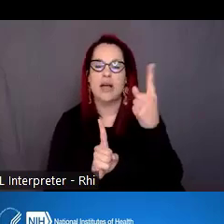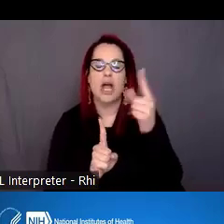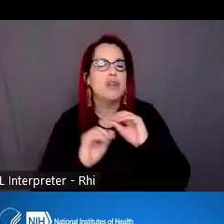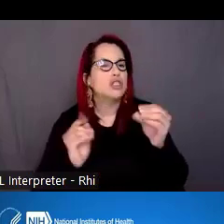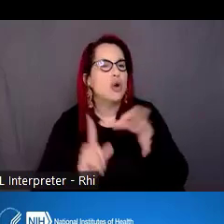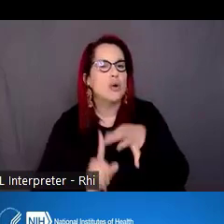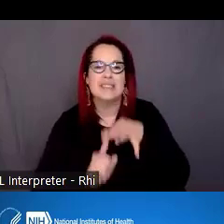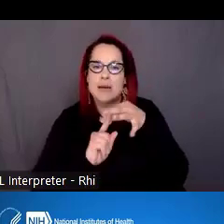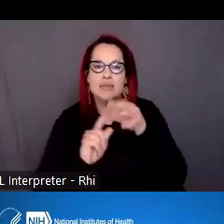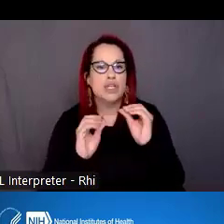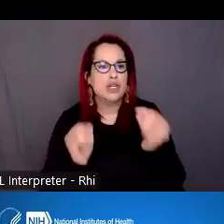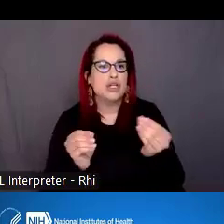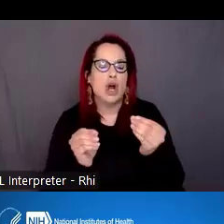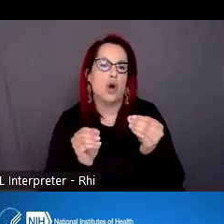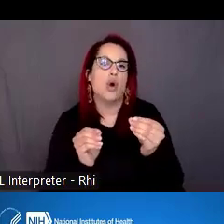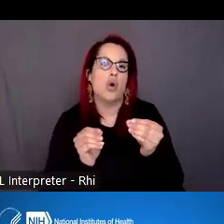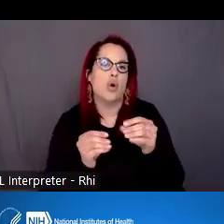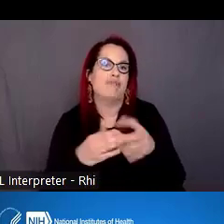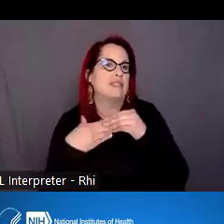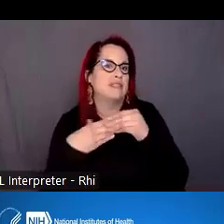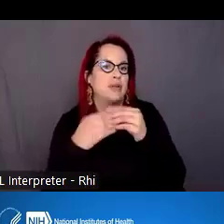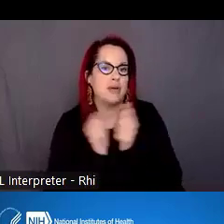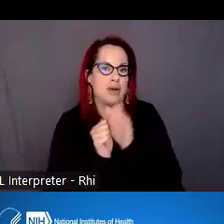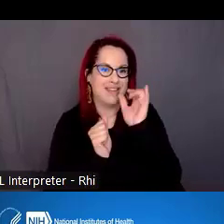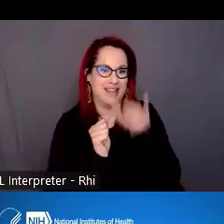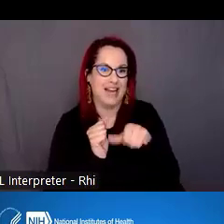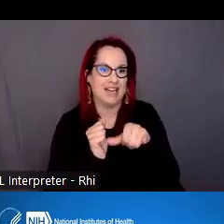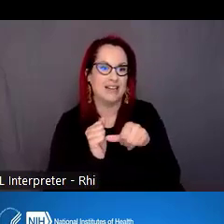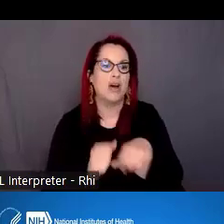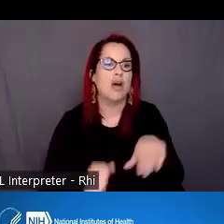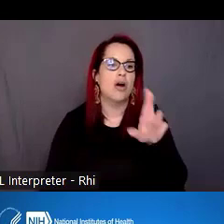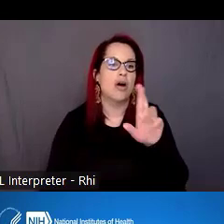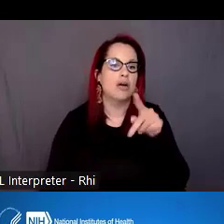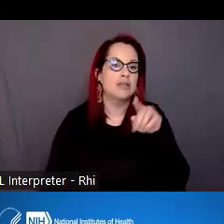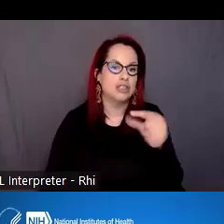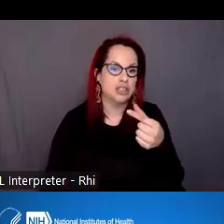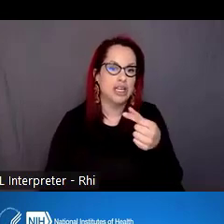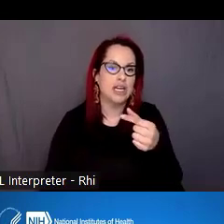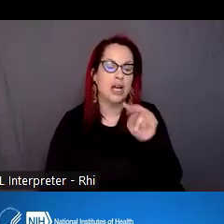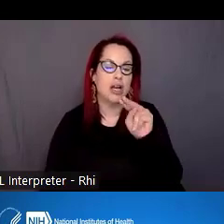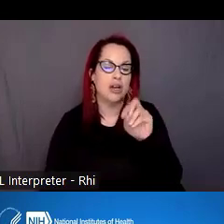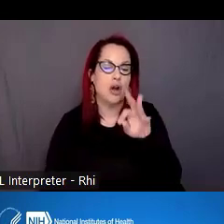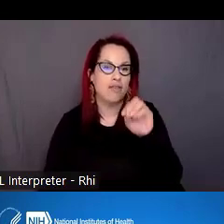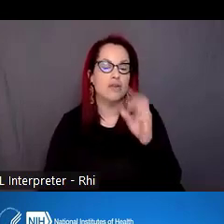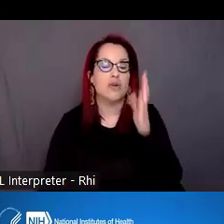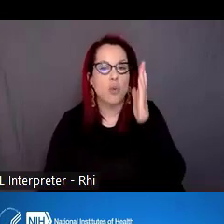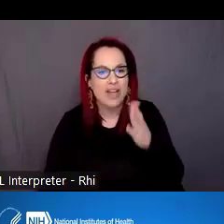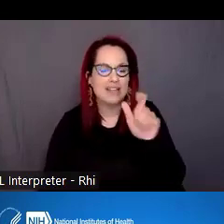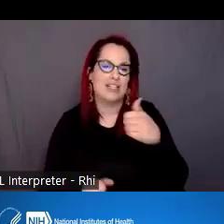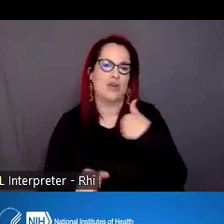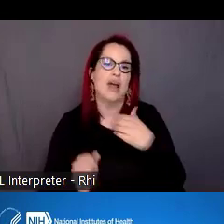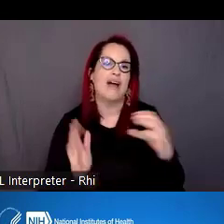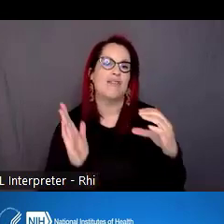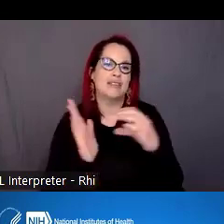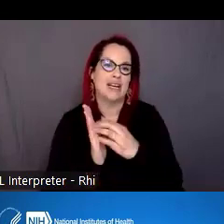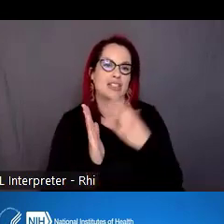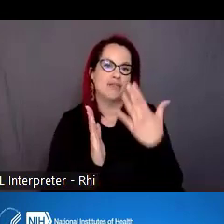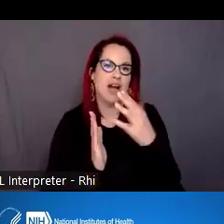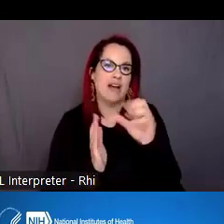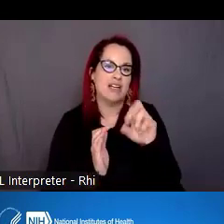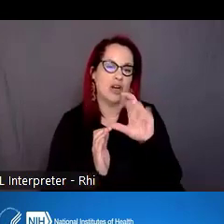RPG participating NOFOs will need to have SRF language in Section 5.